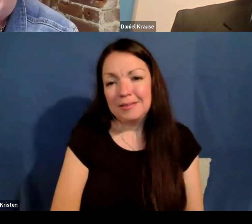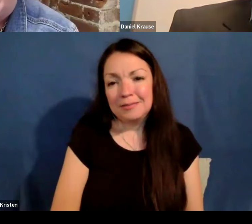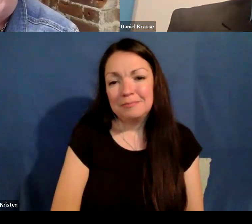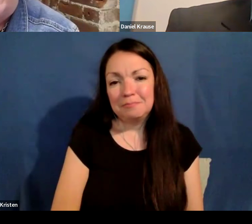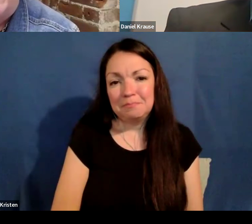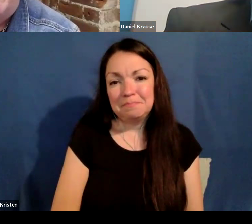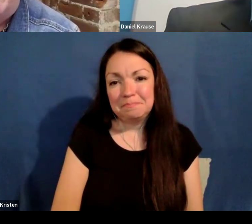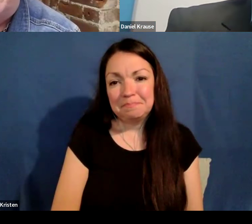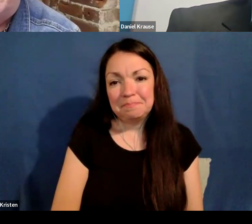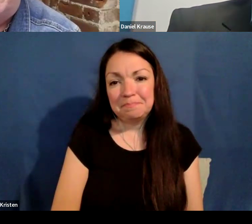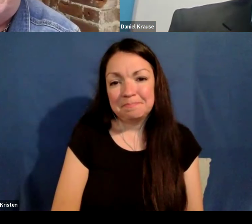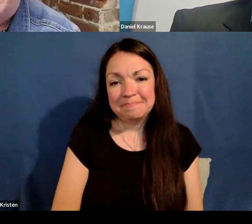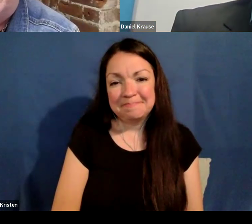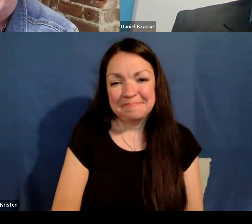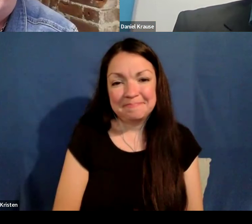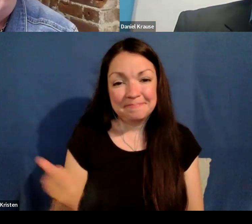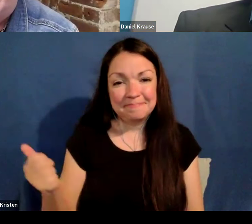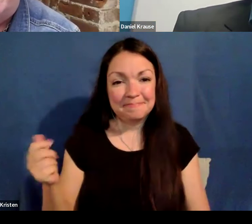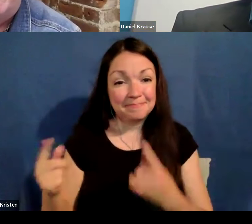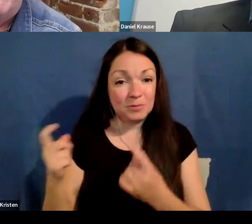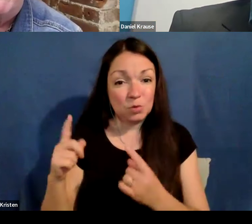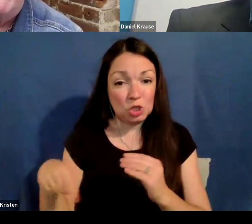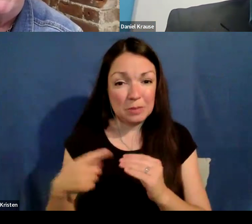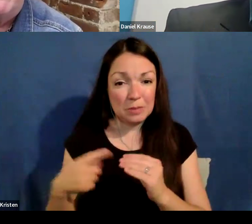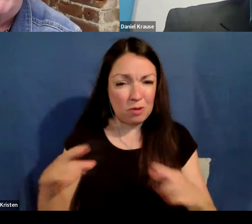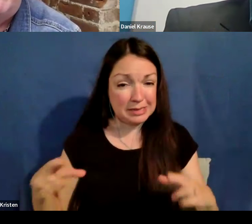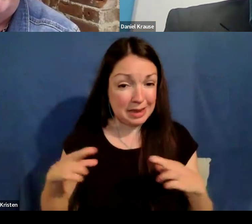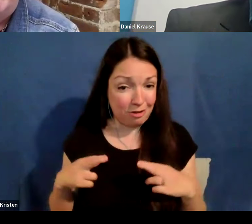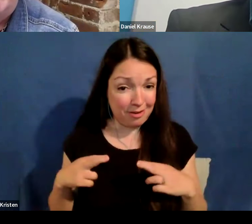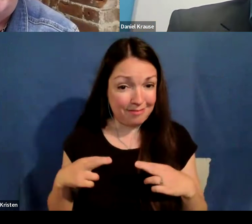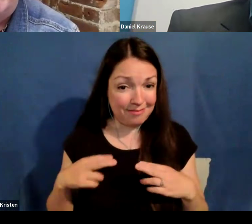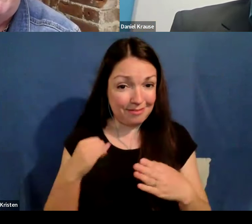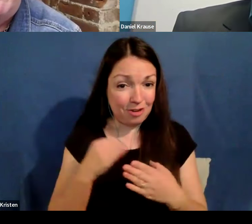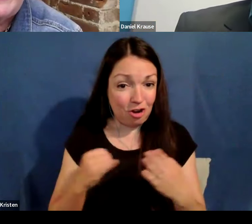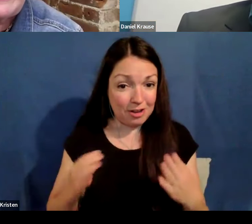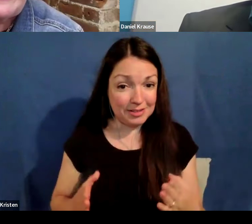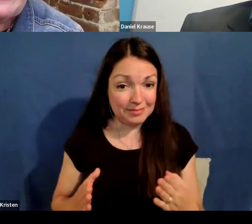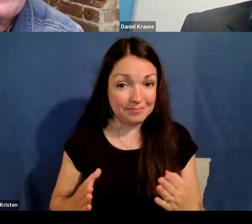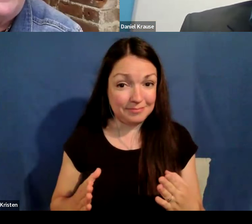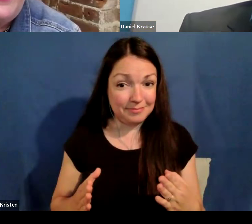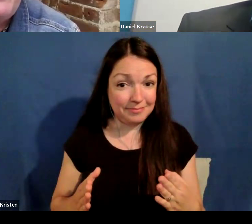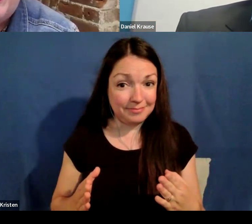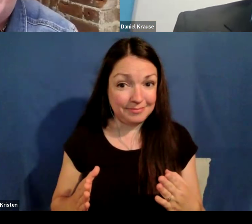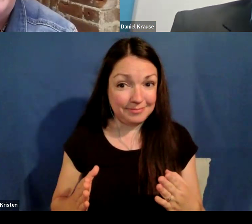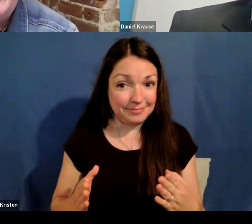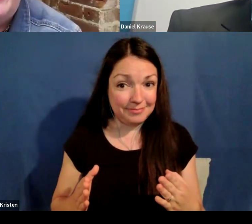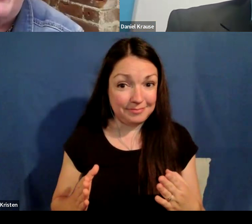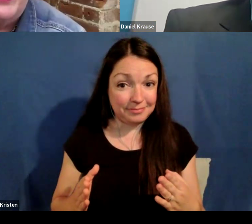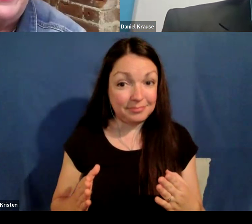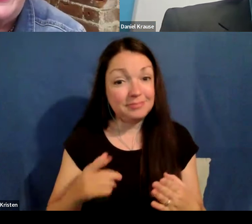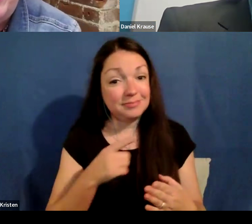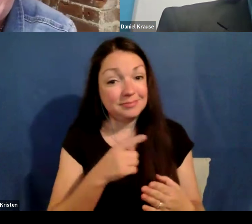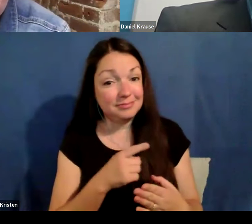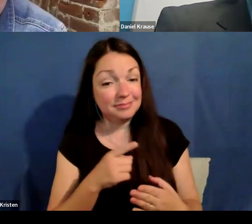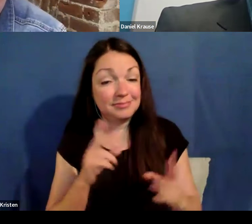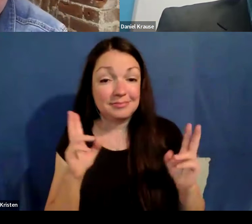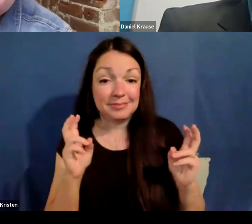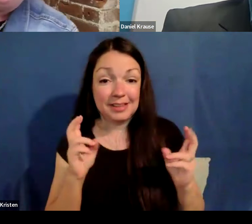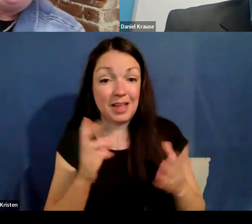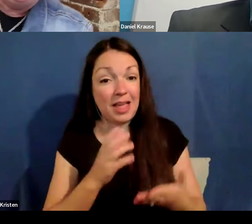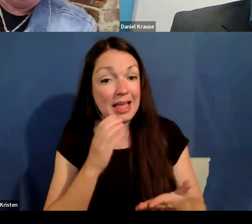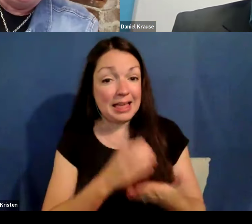Does that, anybody have any questions about retiring as an artist or Wow, health there's a can of insurance worms as he's an willing to